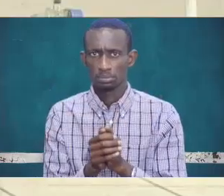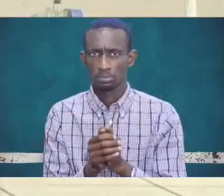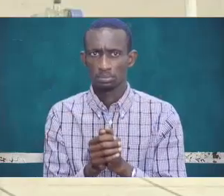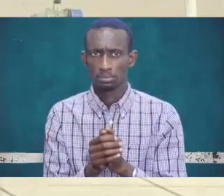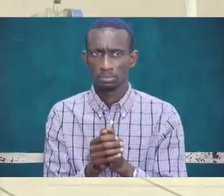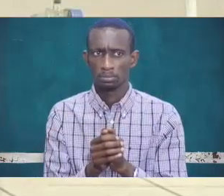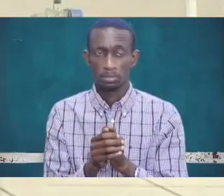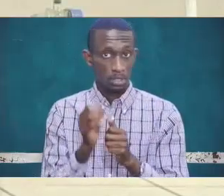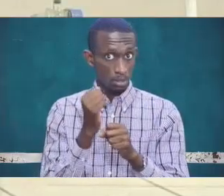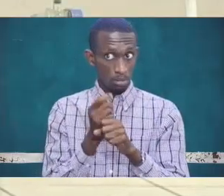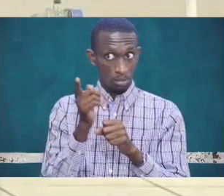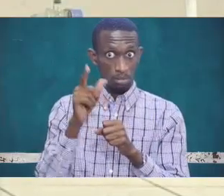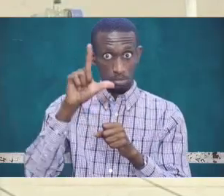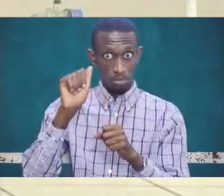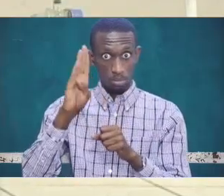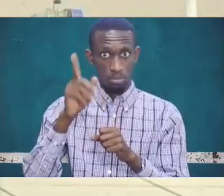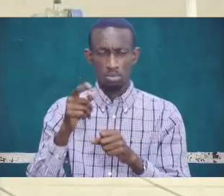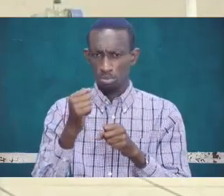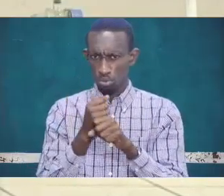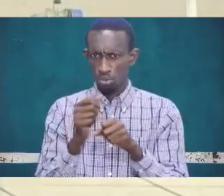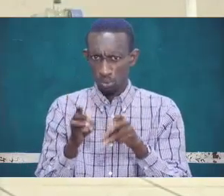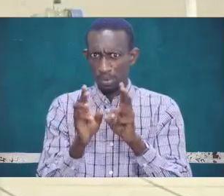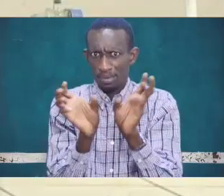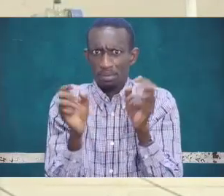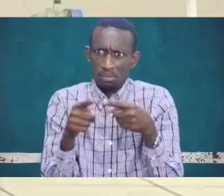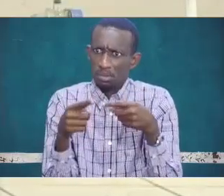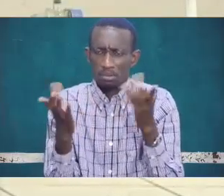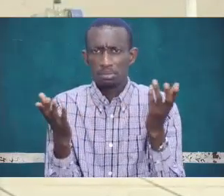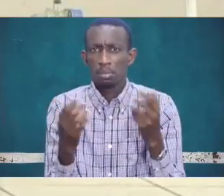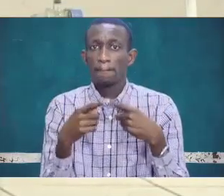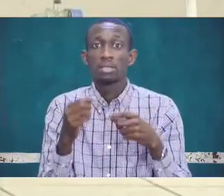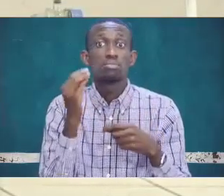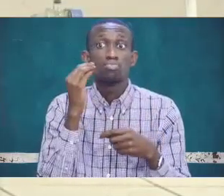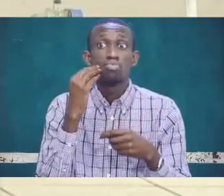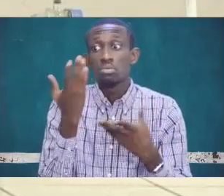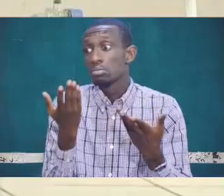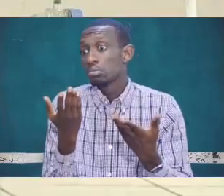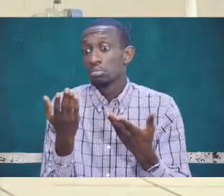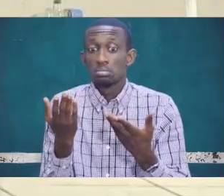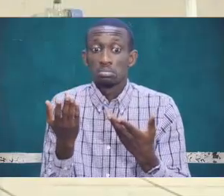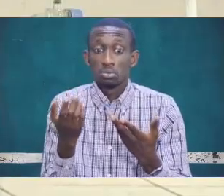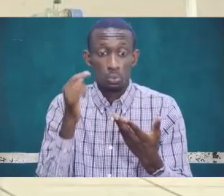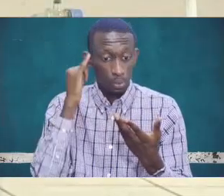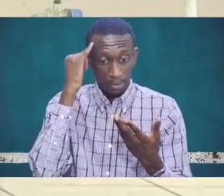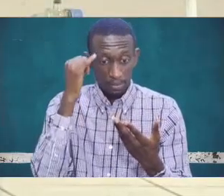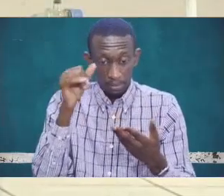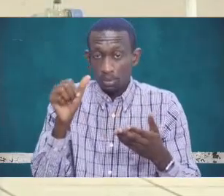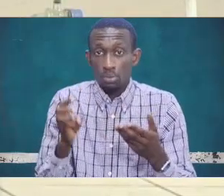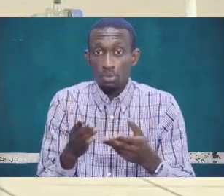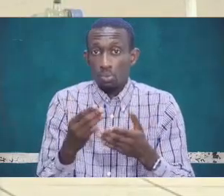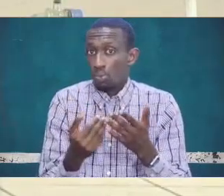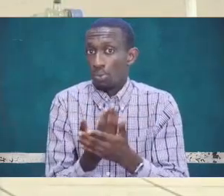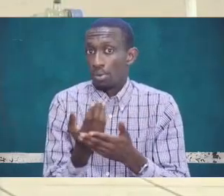lab here, we do it differently, but I believe even at home, you'll have to make an improvisation. So this is what